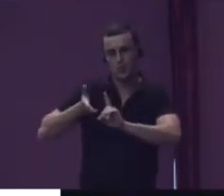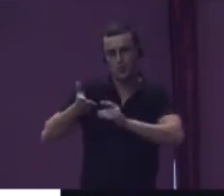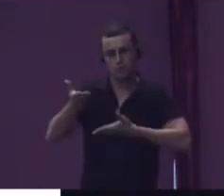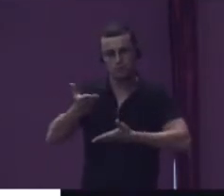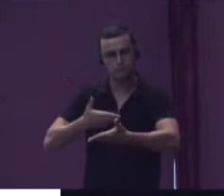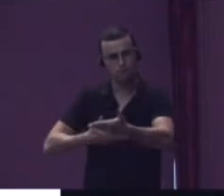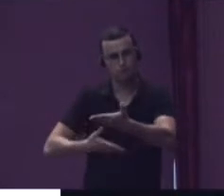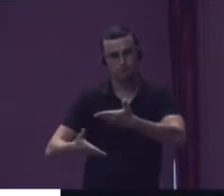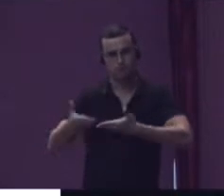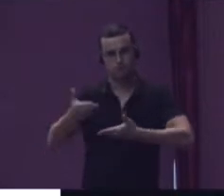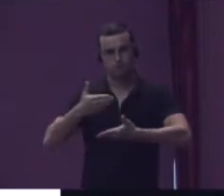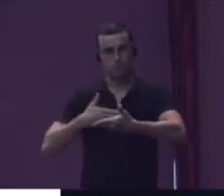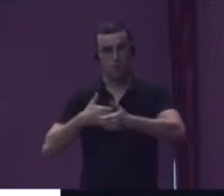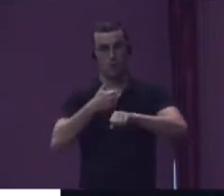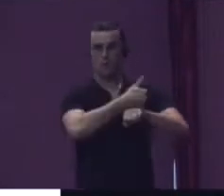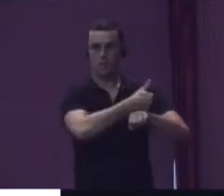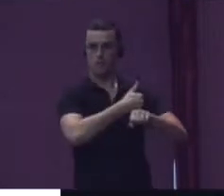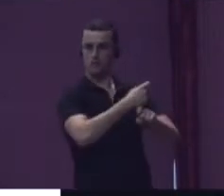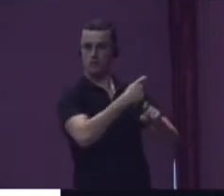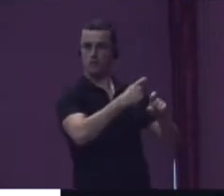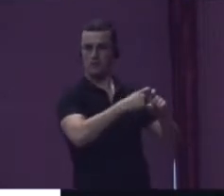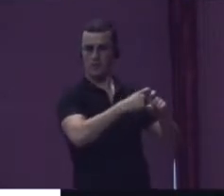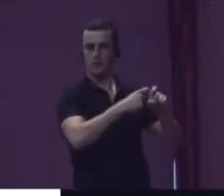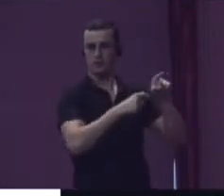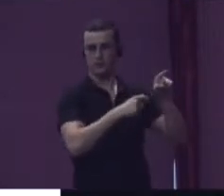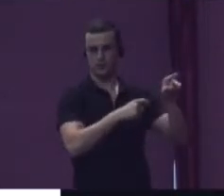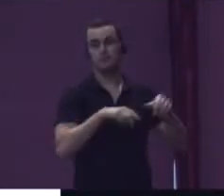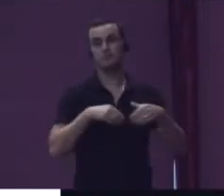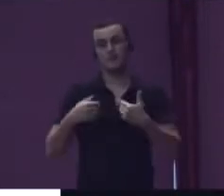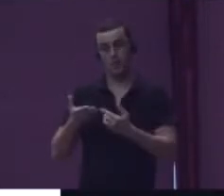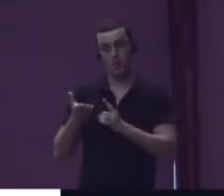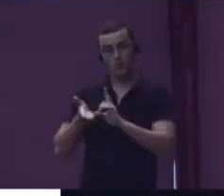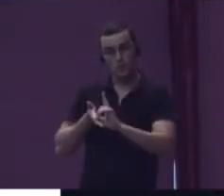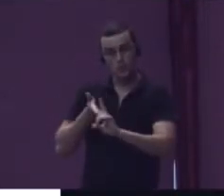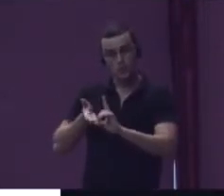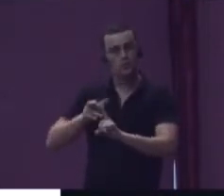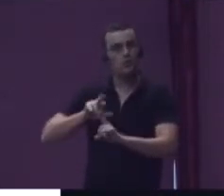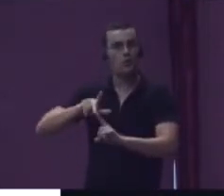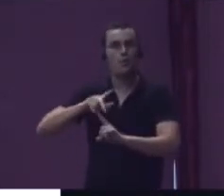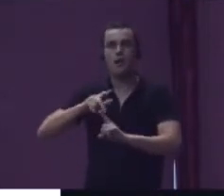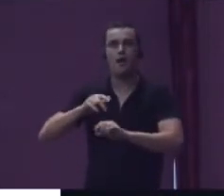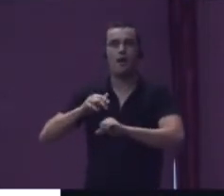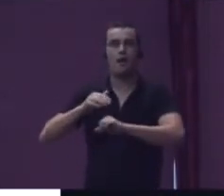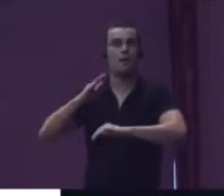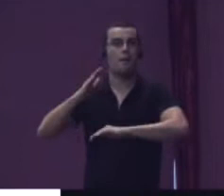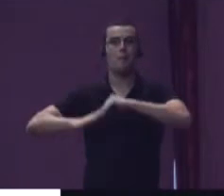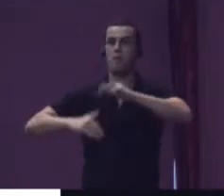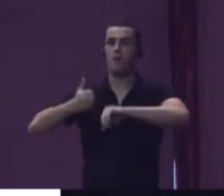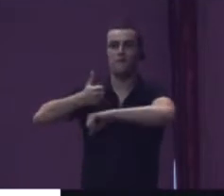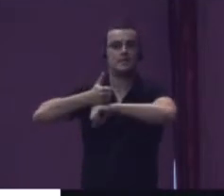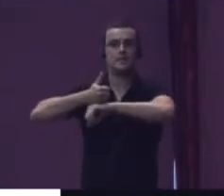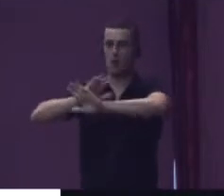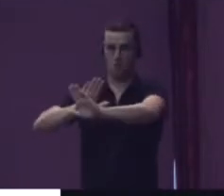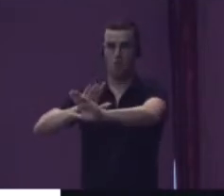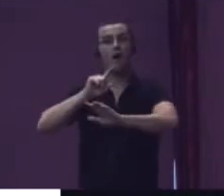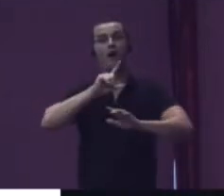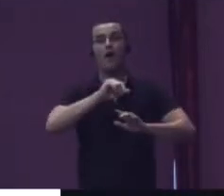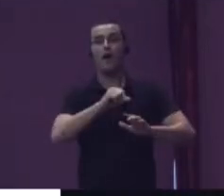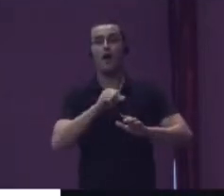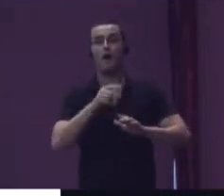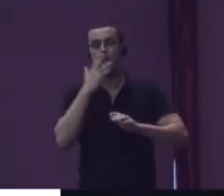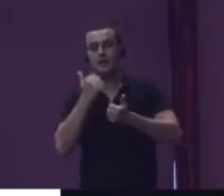assistants, is through training programs offered by the government and